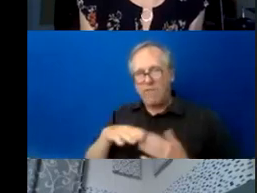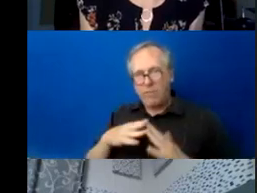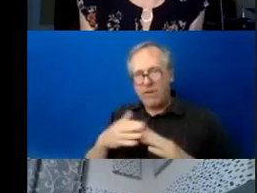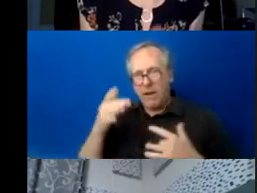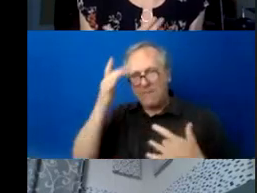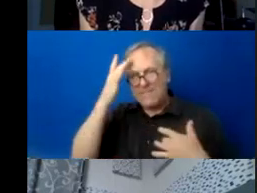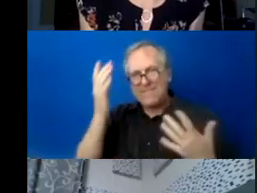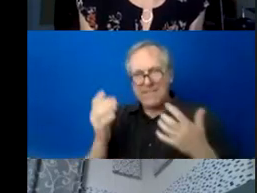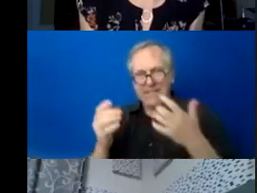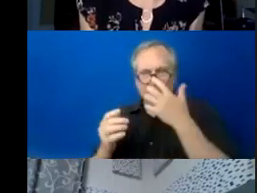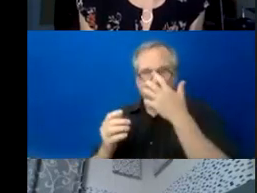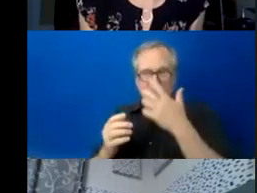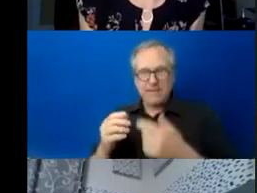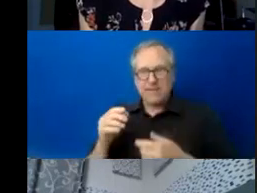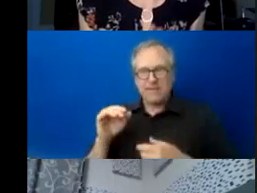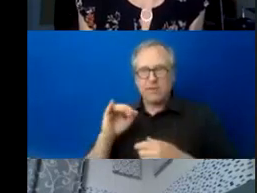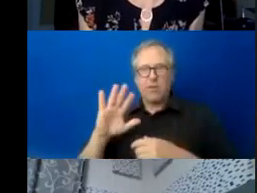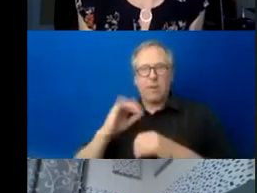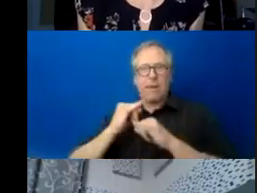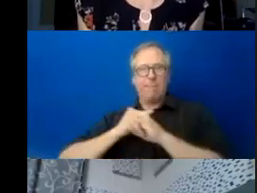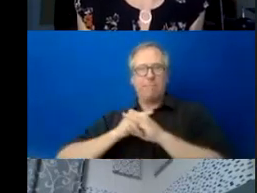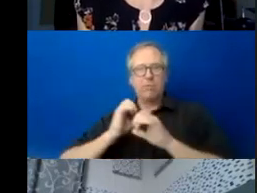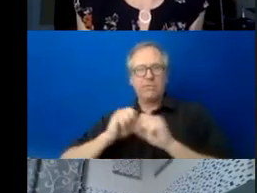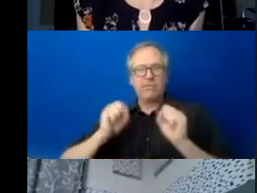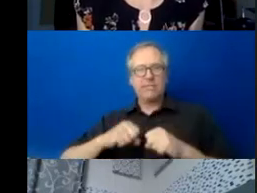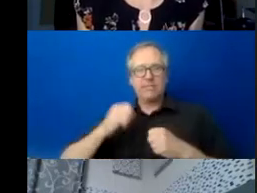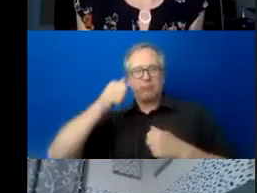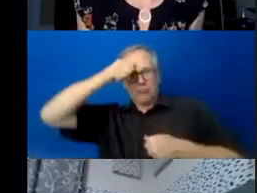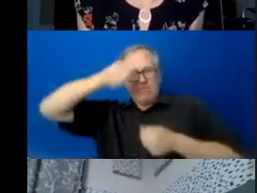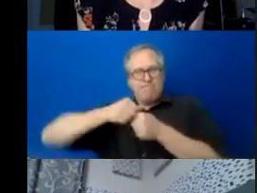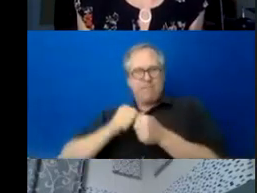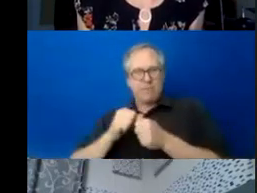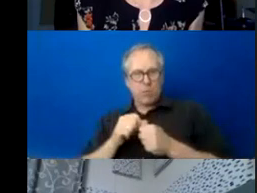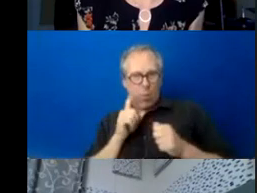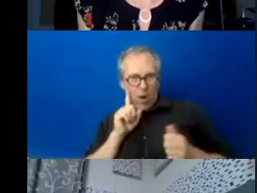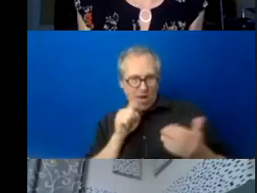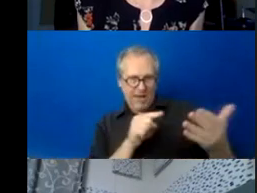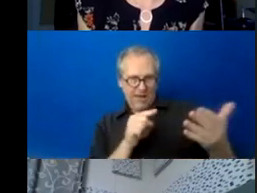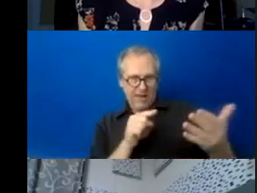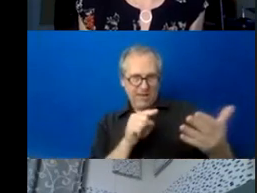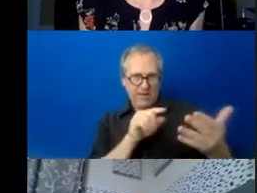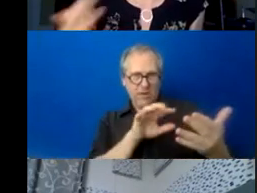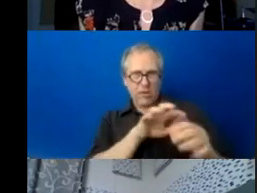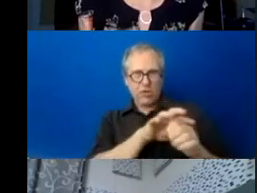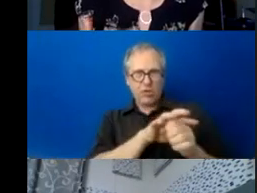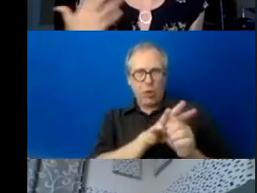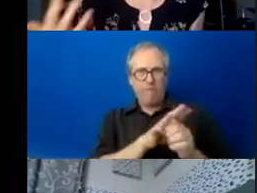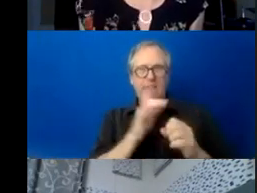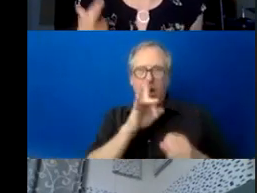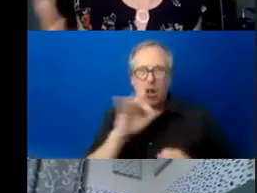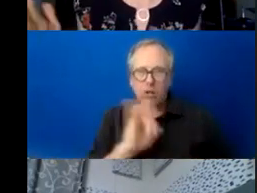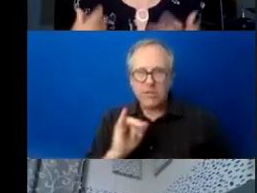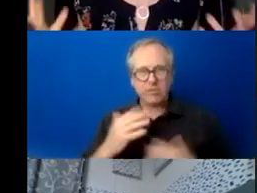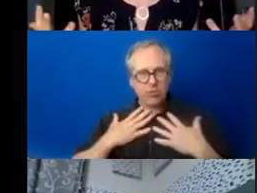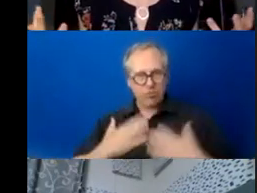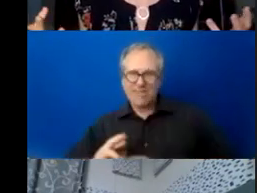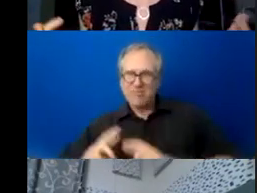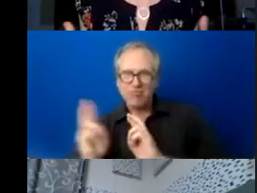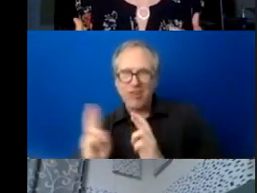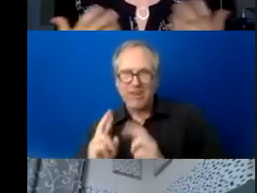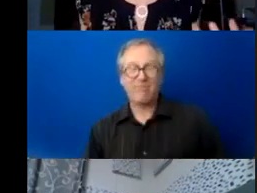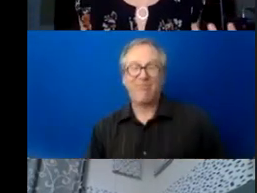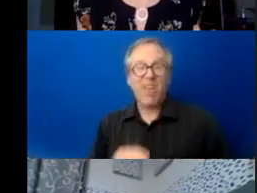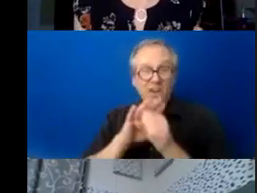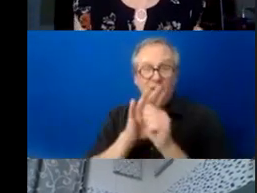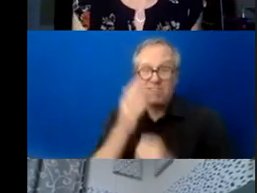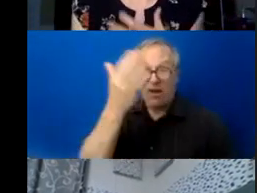having, immune memory. So I think that like COVID's real, it's out there,